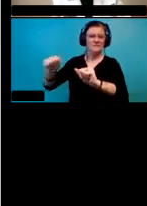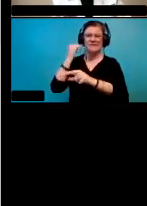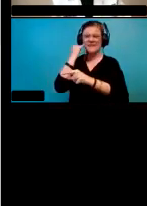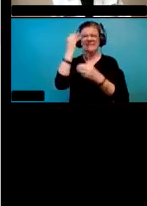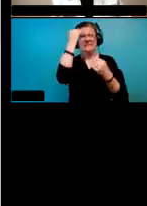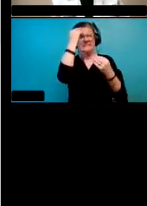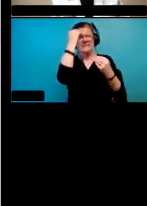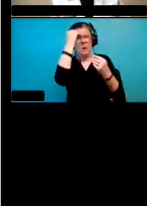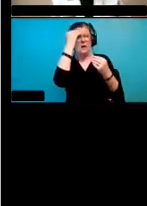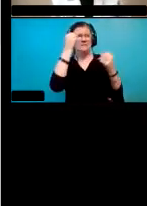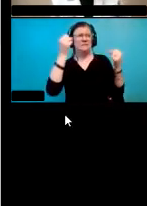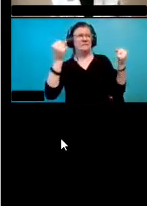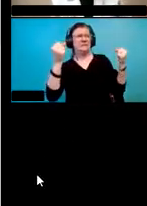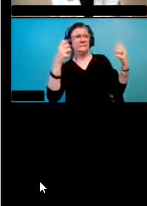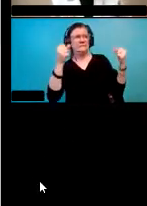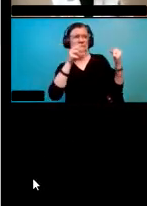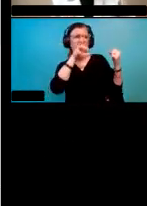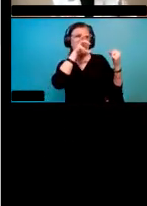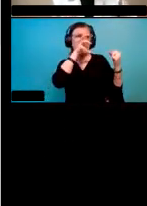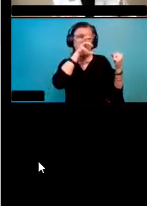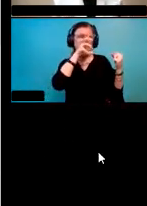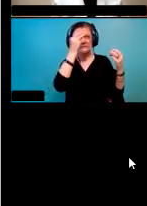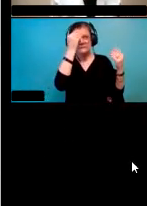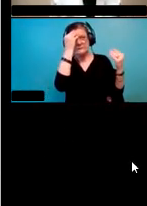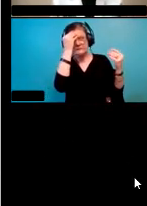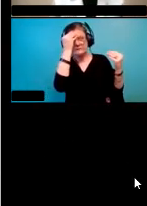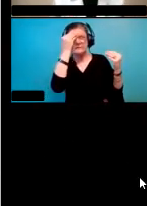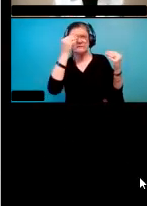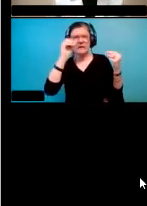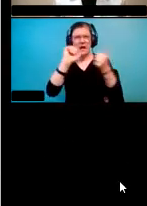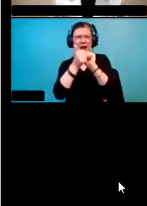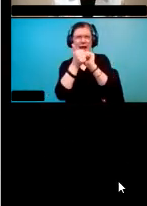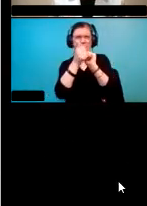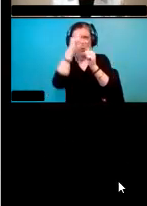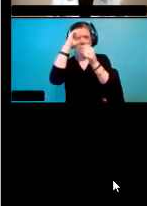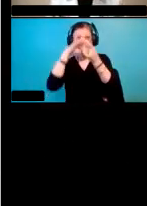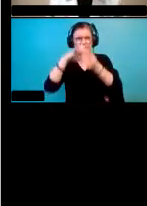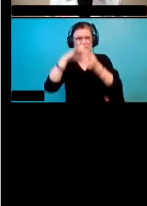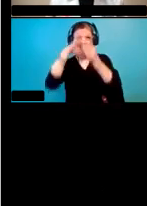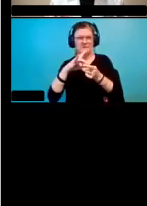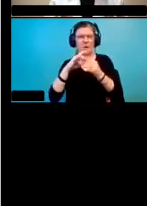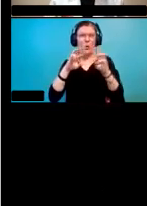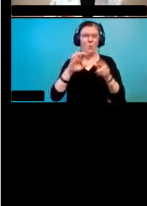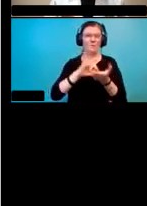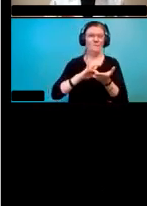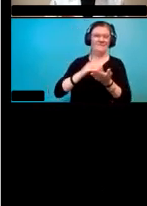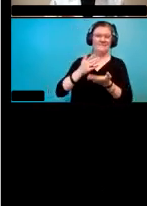better, then we certainly want to do whatever we can to try to enhance that